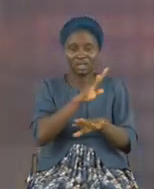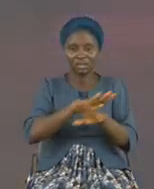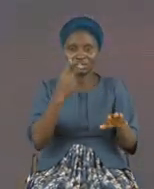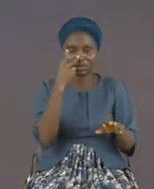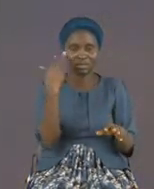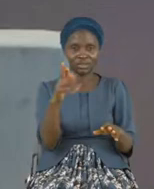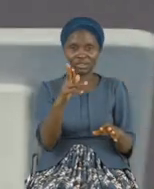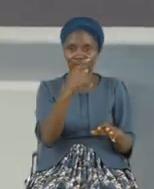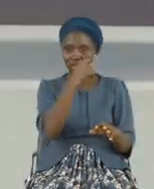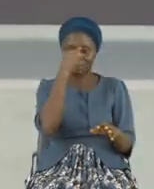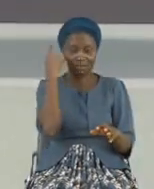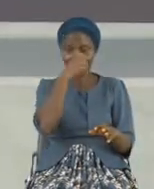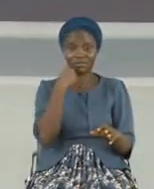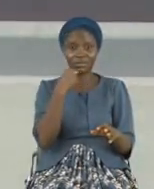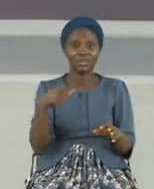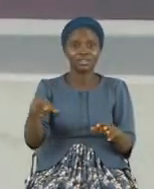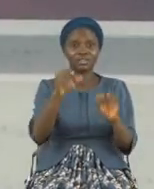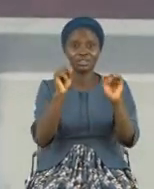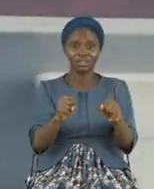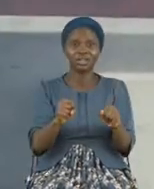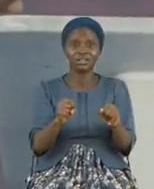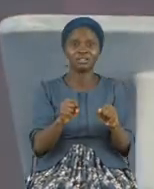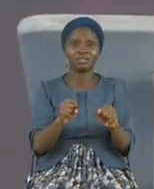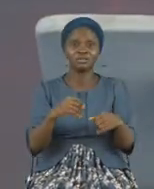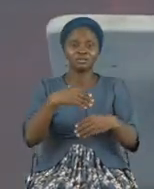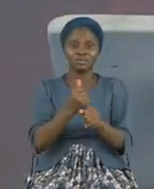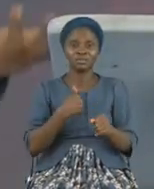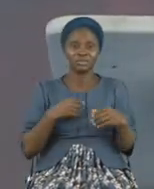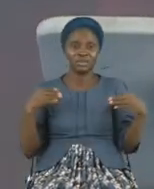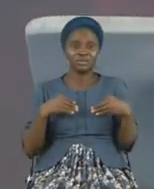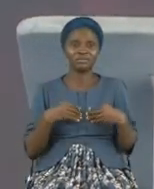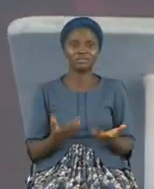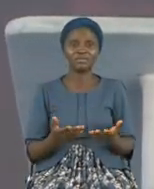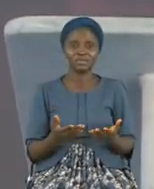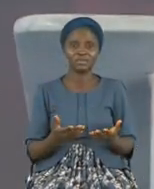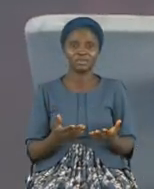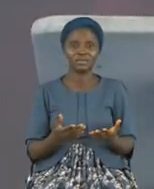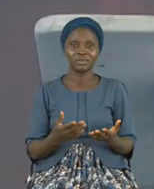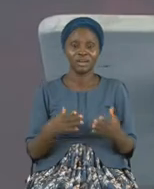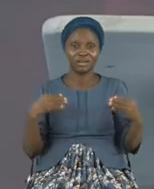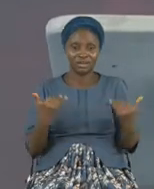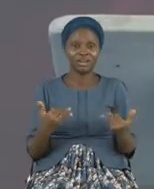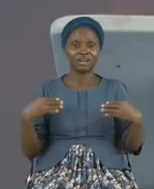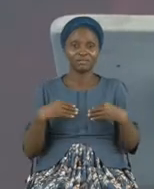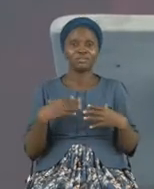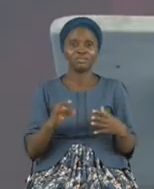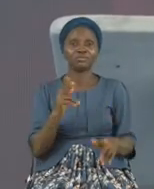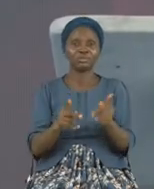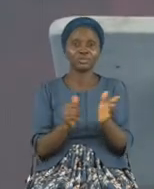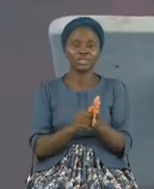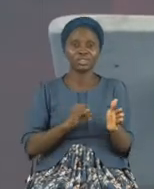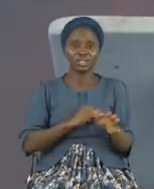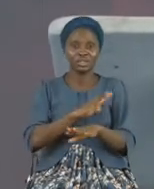can threaten me. And I cannot be afraid of people I don't even know, I don't even see. And people that are